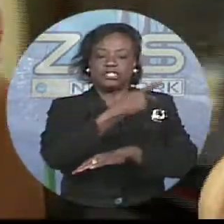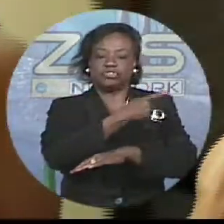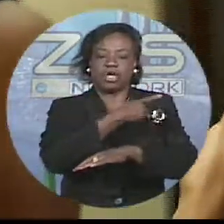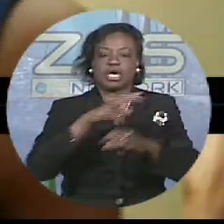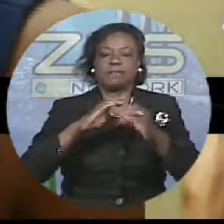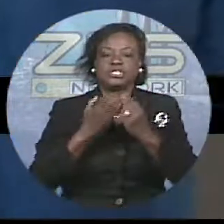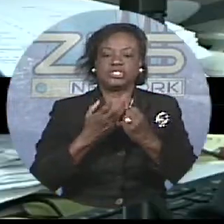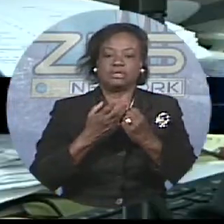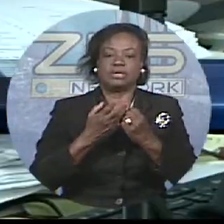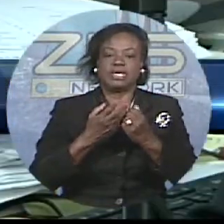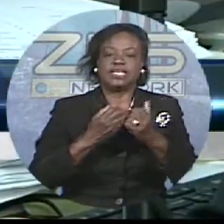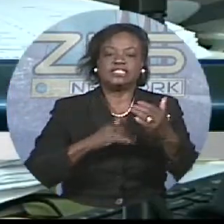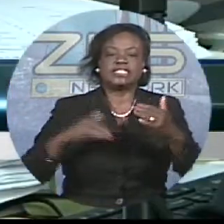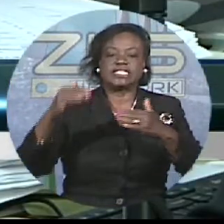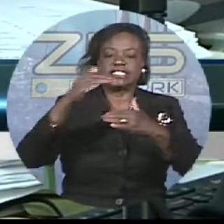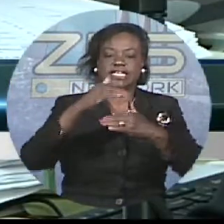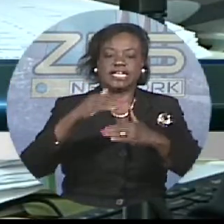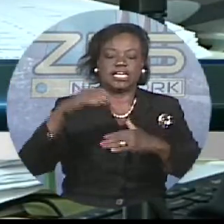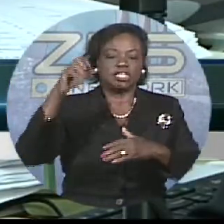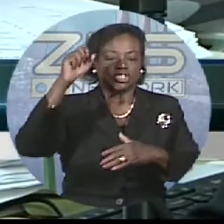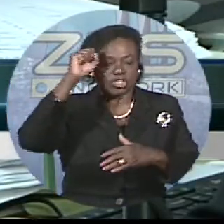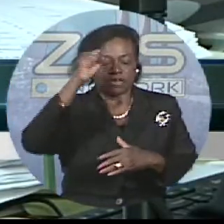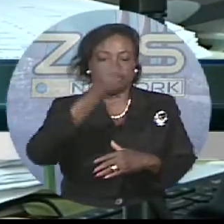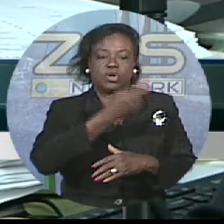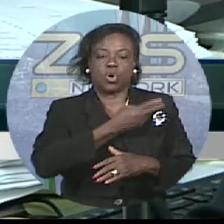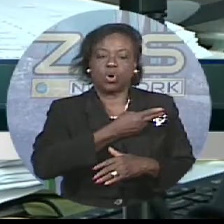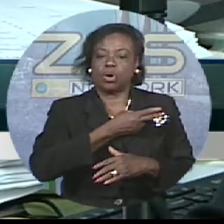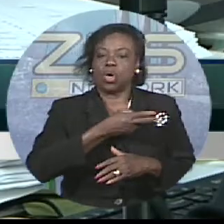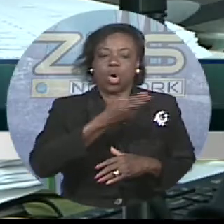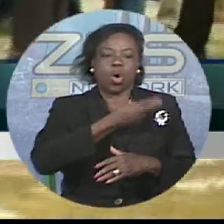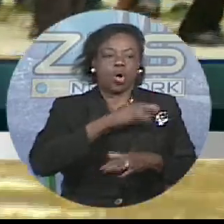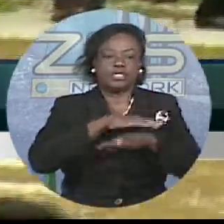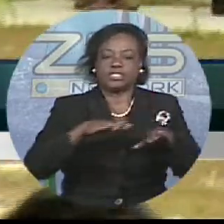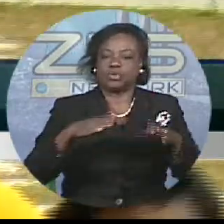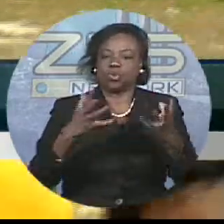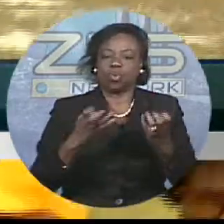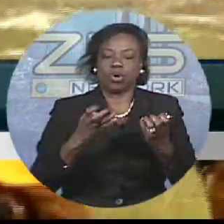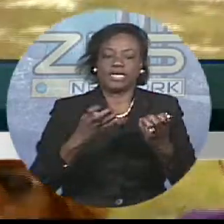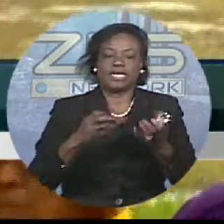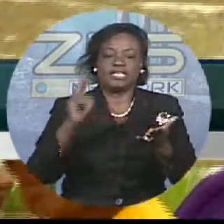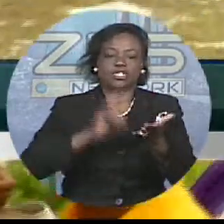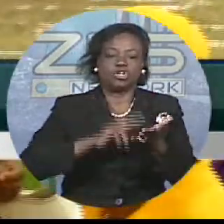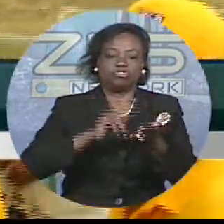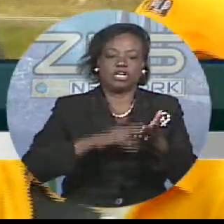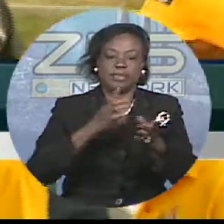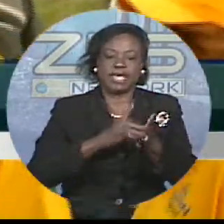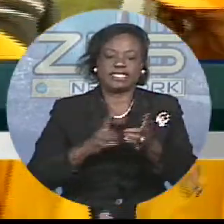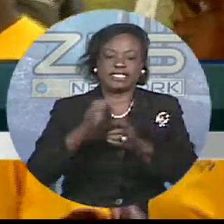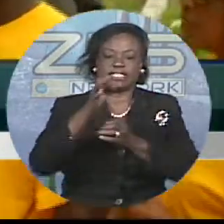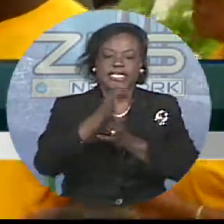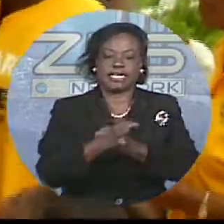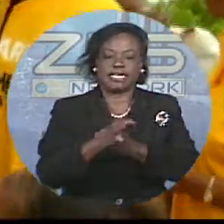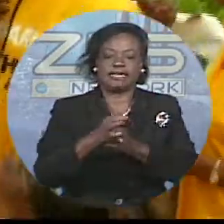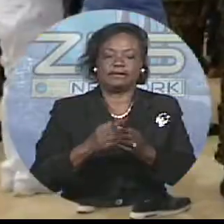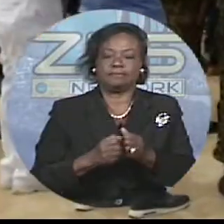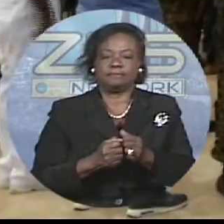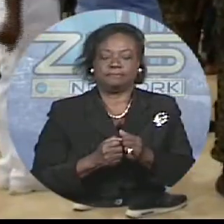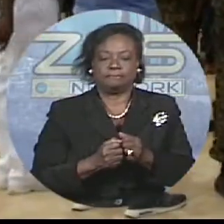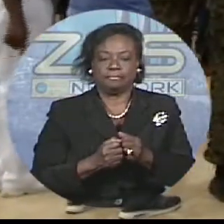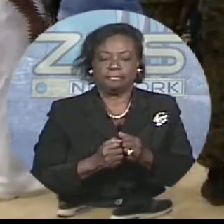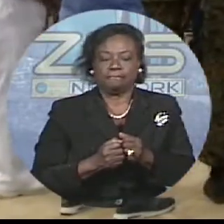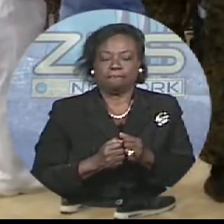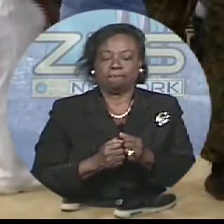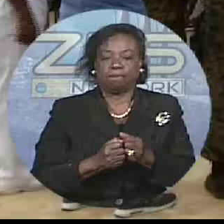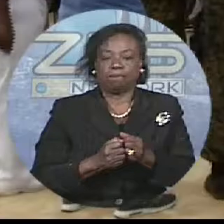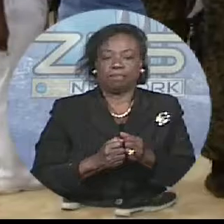expired last week. Hall did not request a contract extension. He became the center of controversy on advanced poll day on May